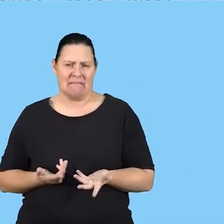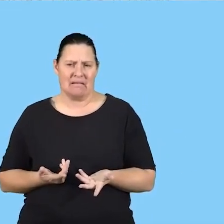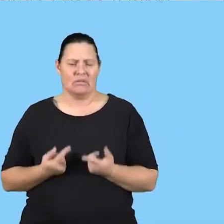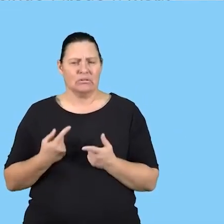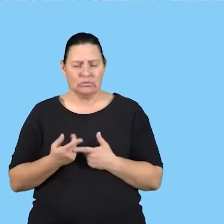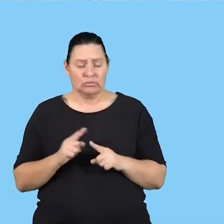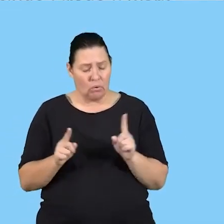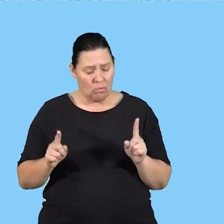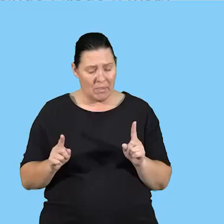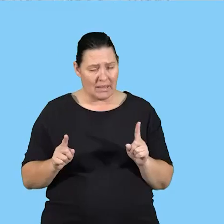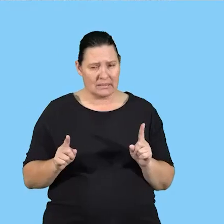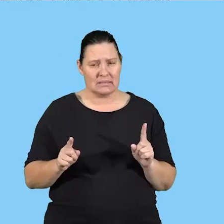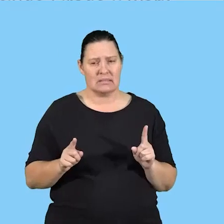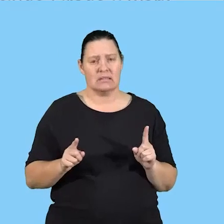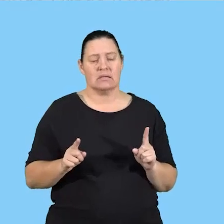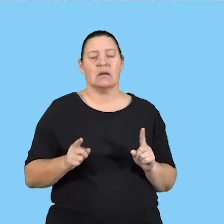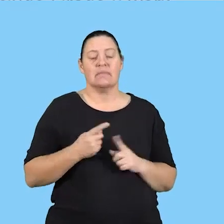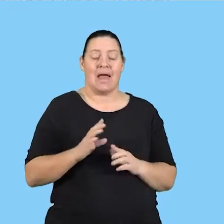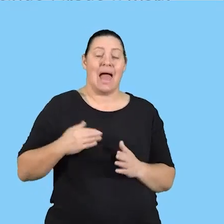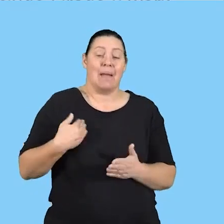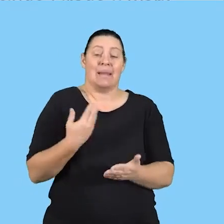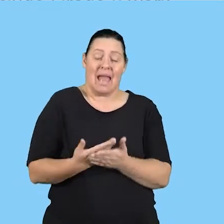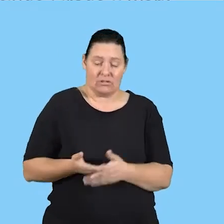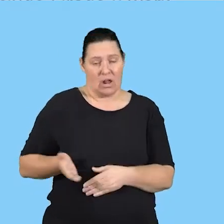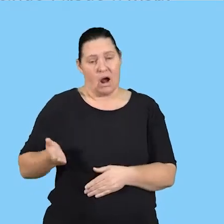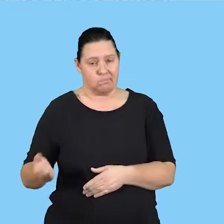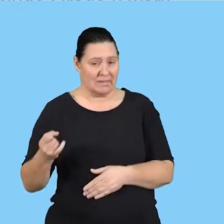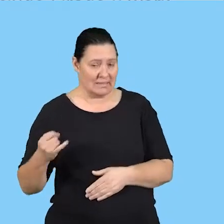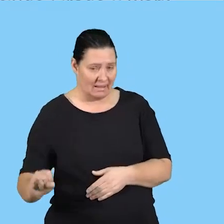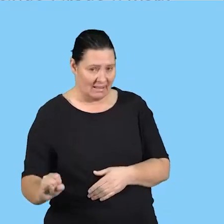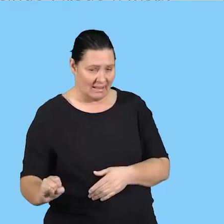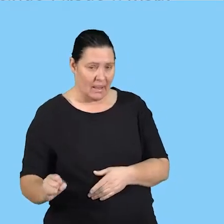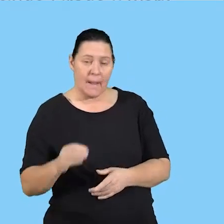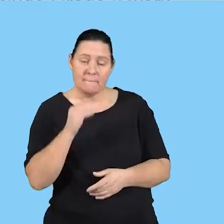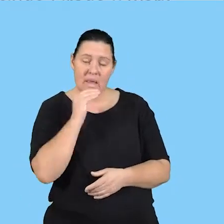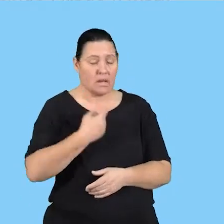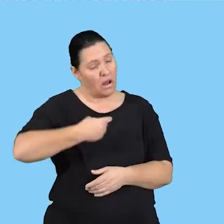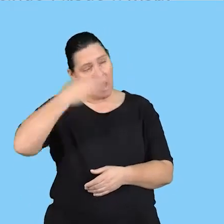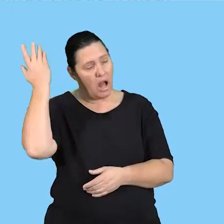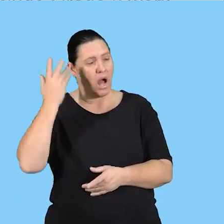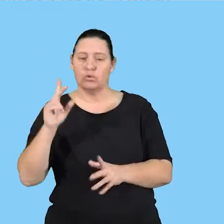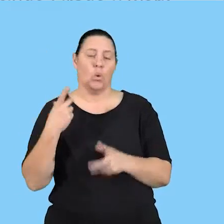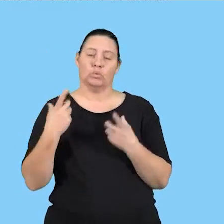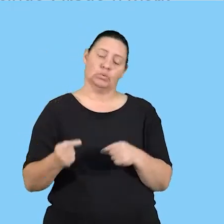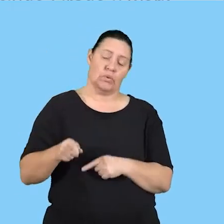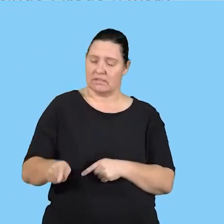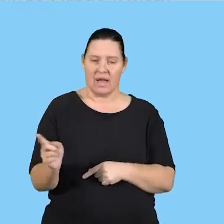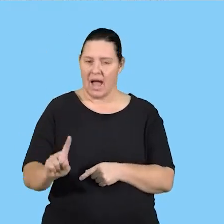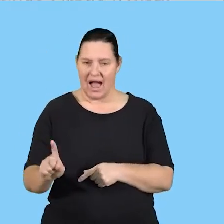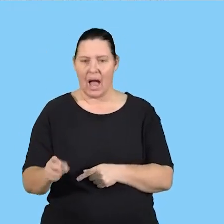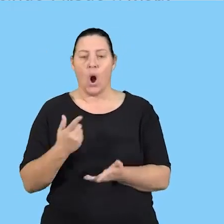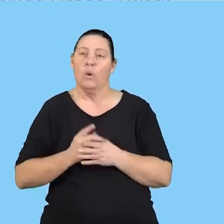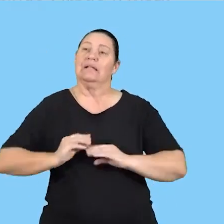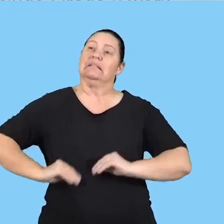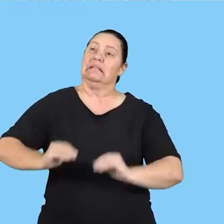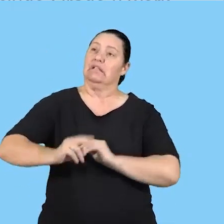in grade 9. However, the application still remains. It doesn't mean that learners are not supposed to